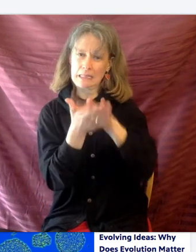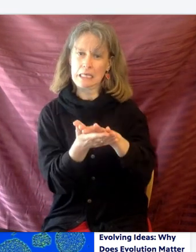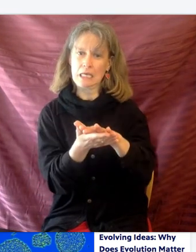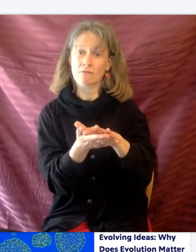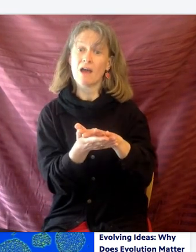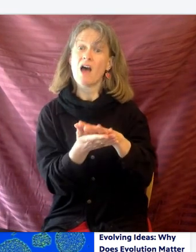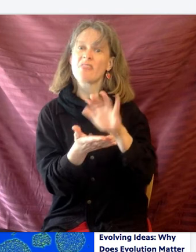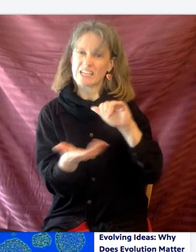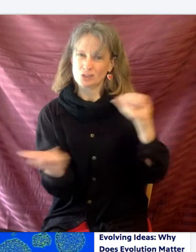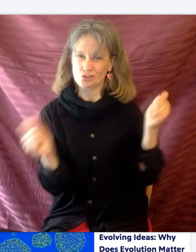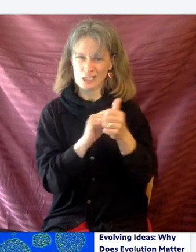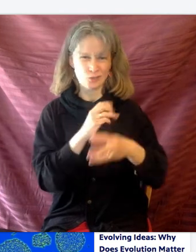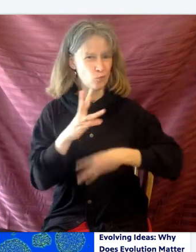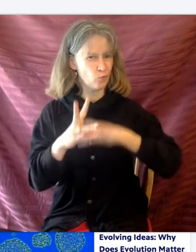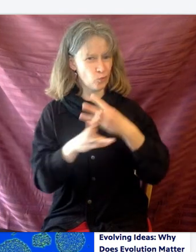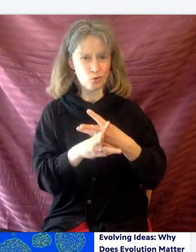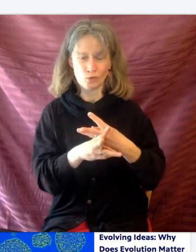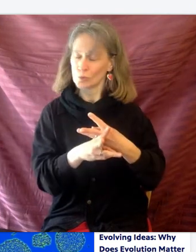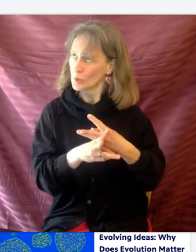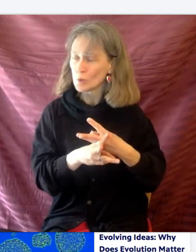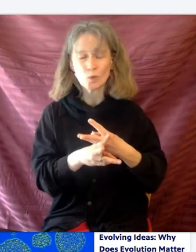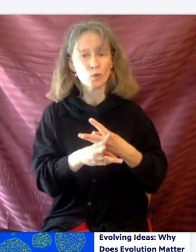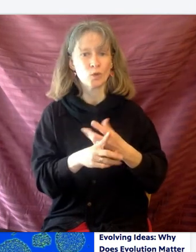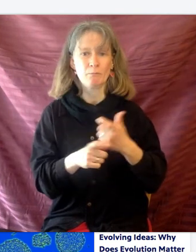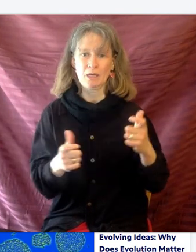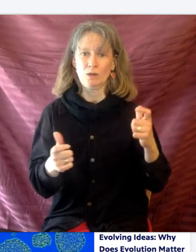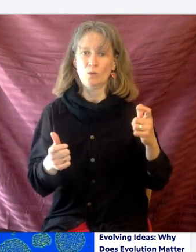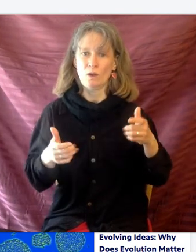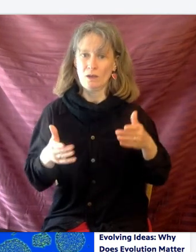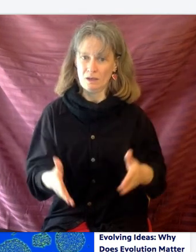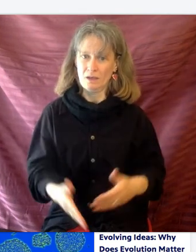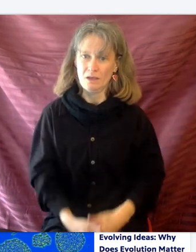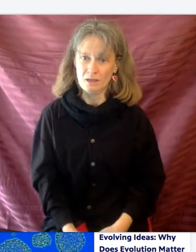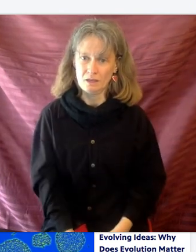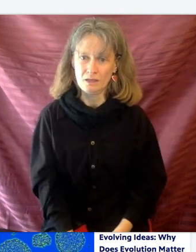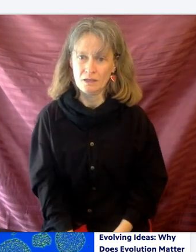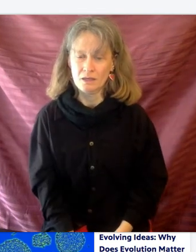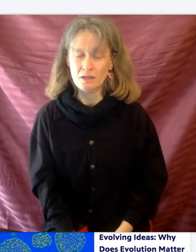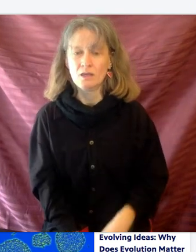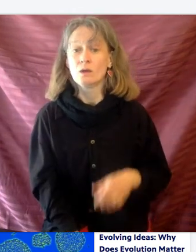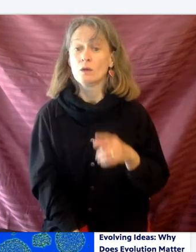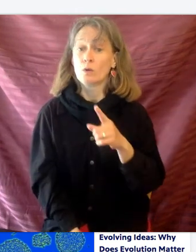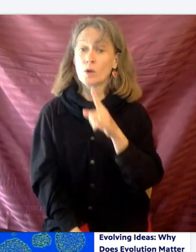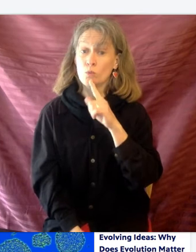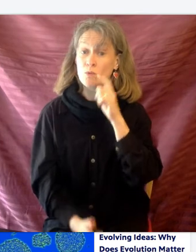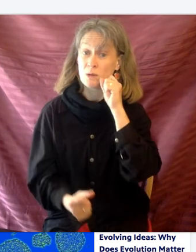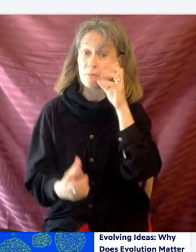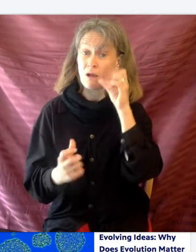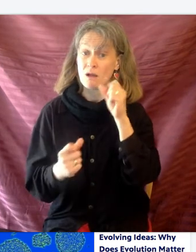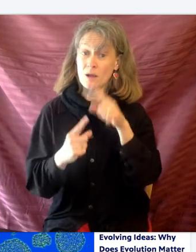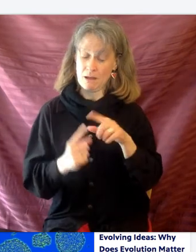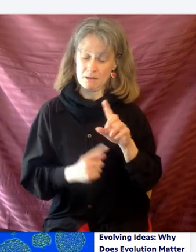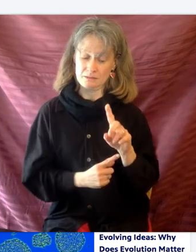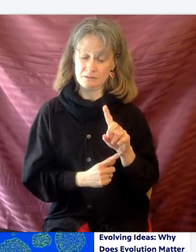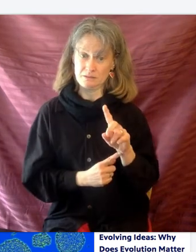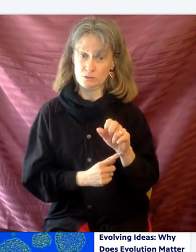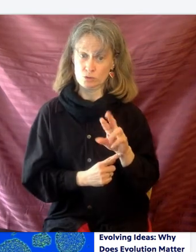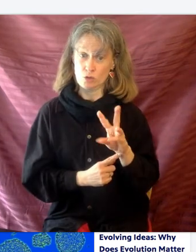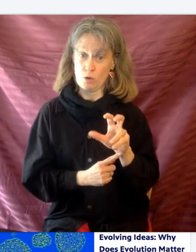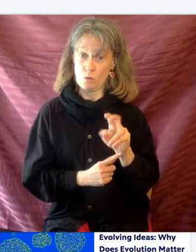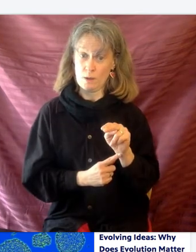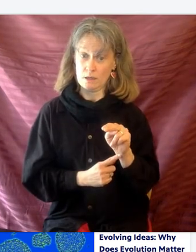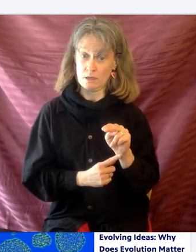world in a profound way. One of the remarkable things about Darwin's contribution that is, I think, too